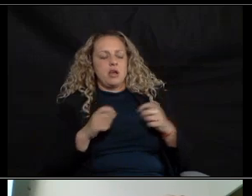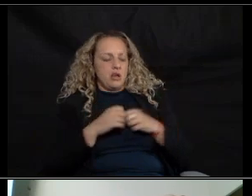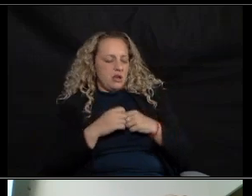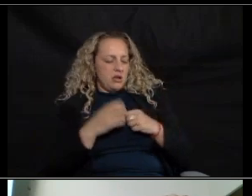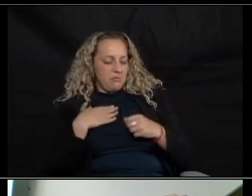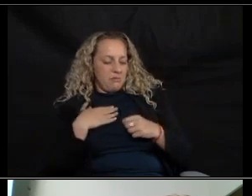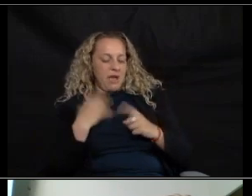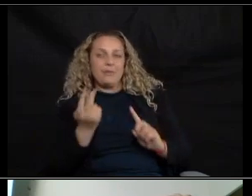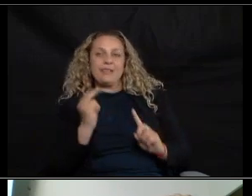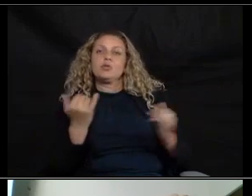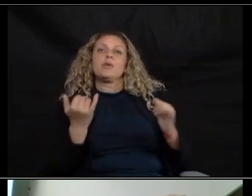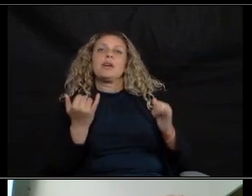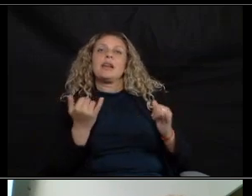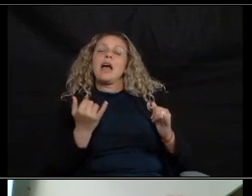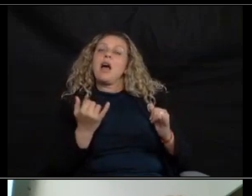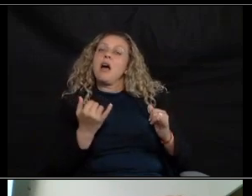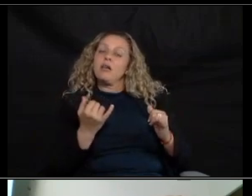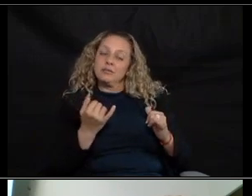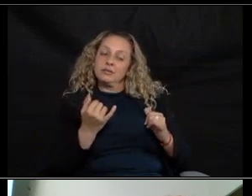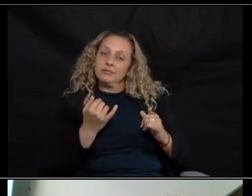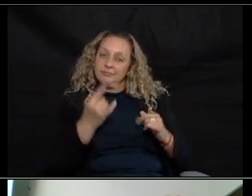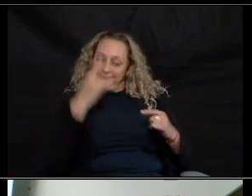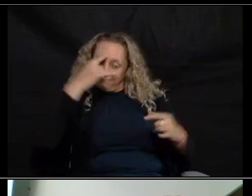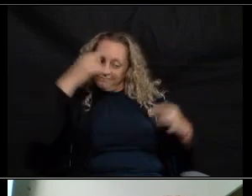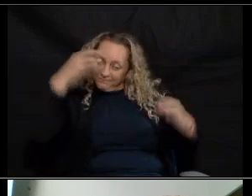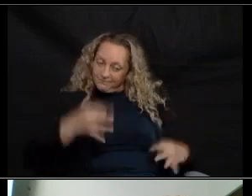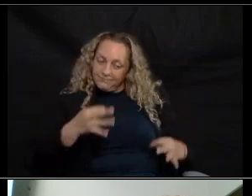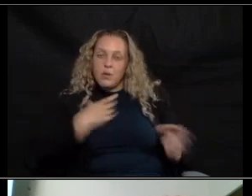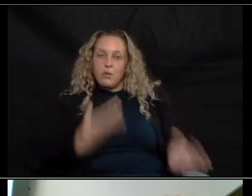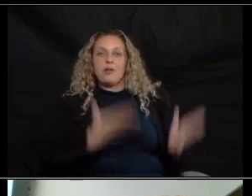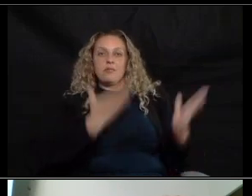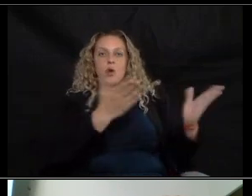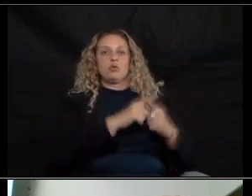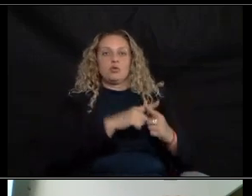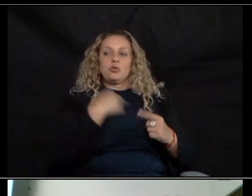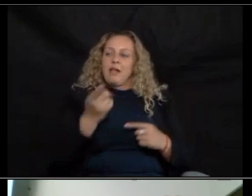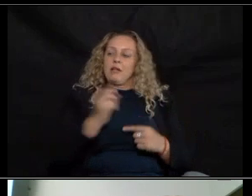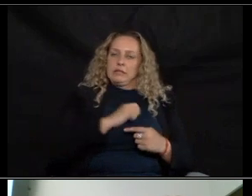my position right now is firm. I'd like to make a motion to direct staff